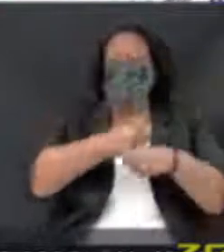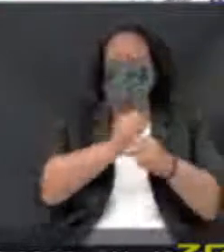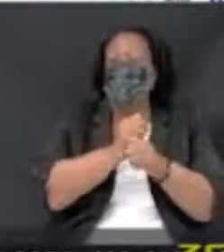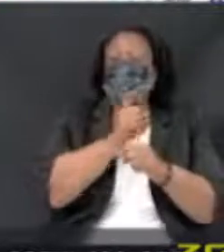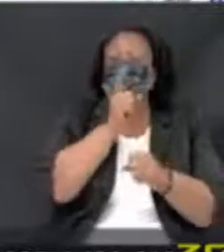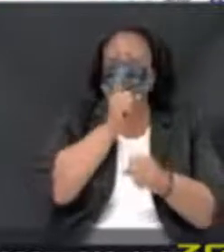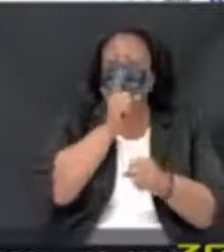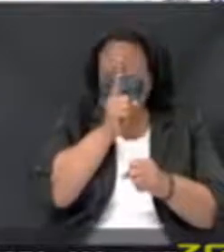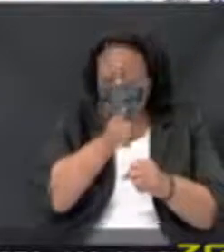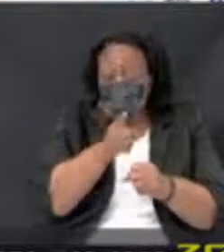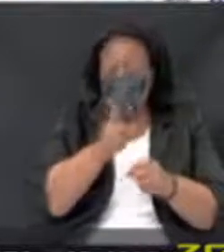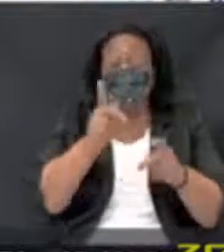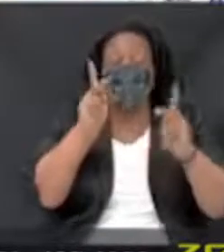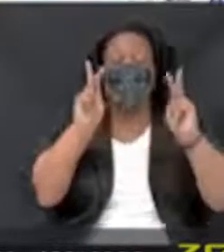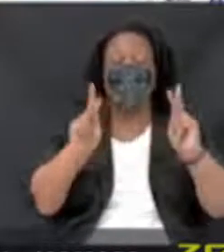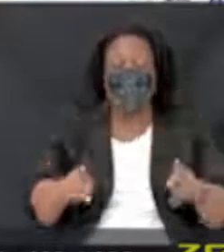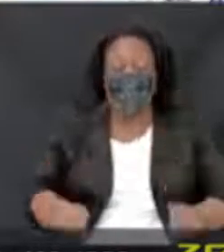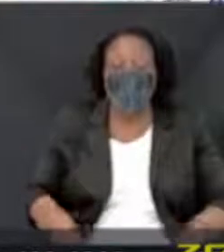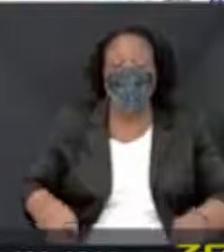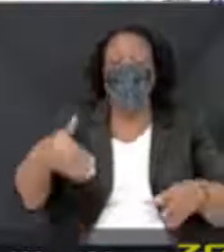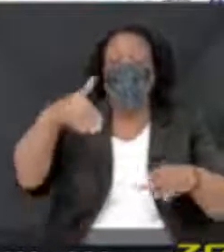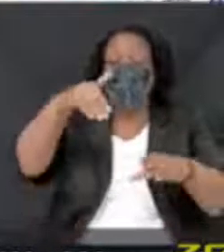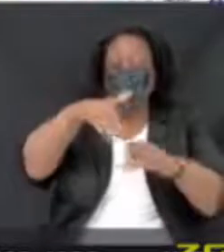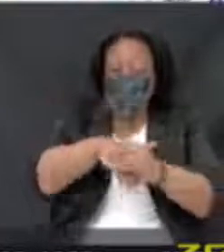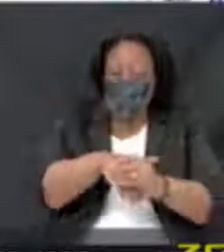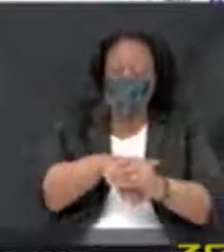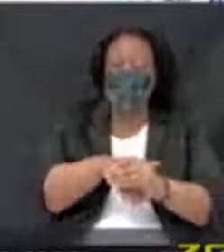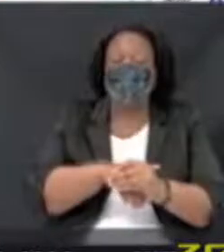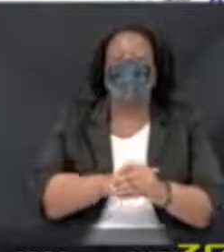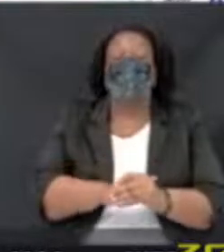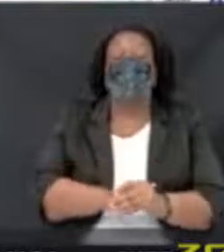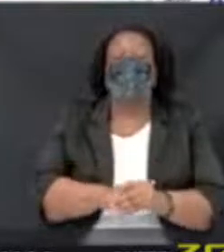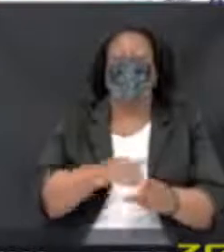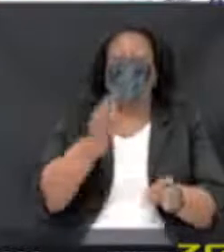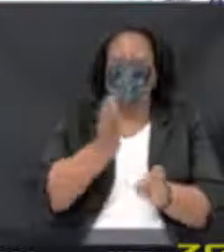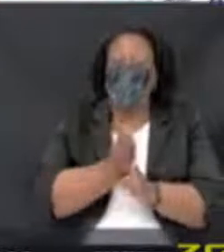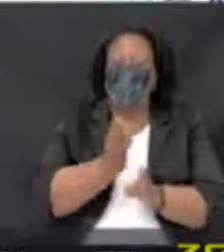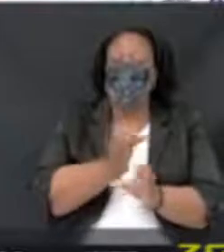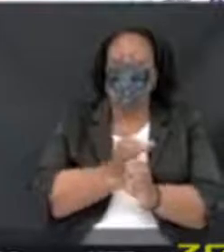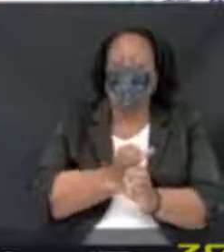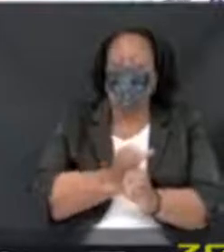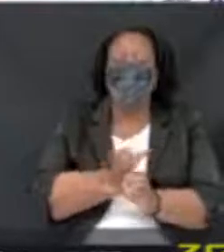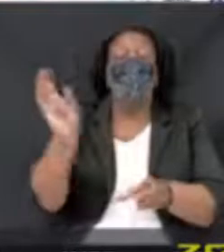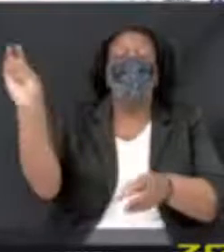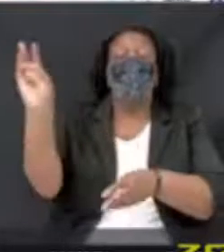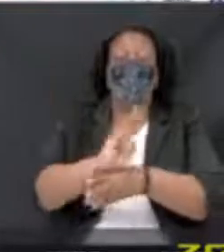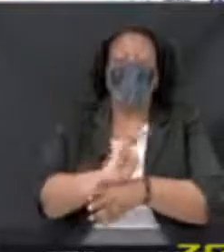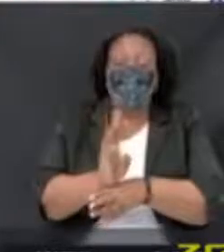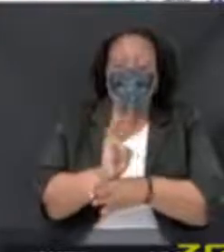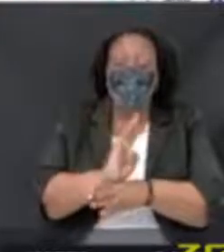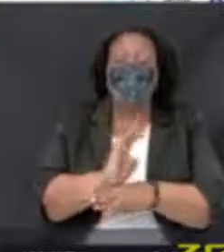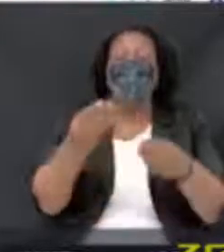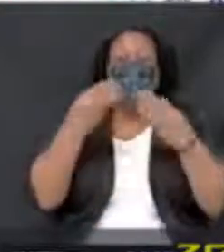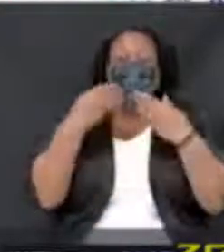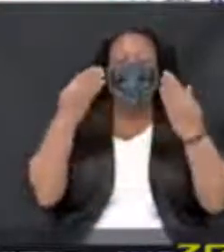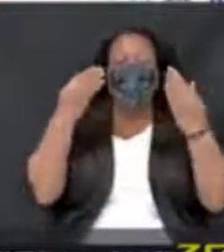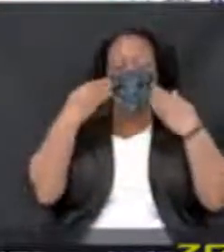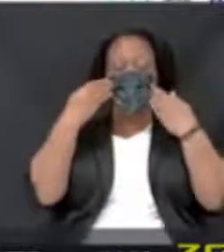otherwise, and even citizens, residents, persons working within these sectors and society wear the mask. Thank you.